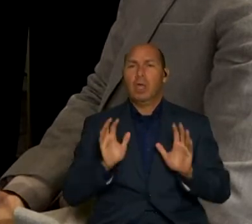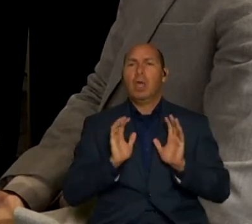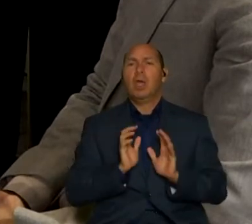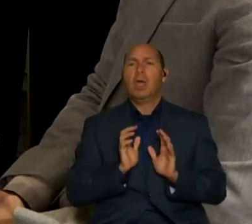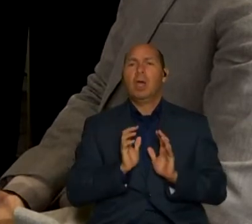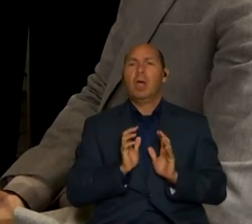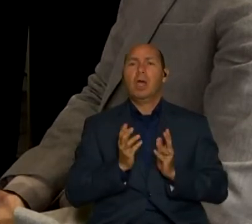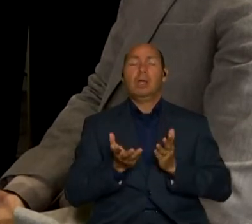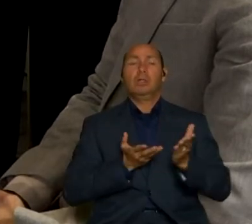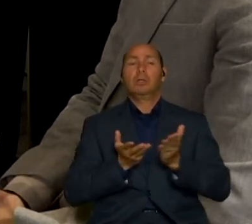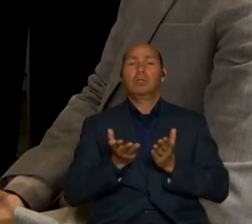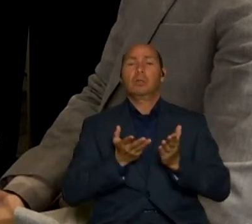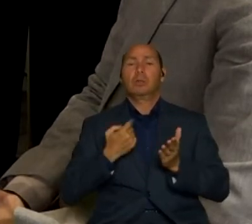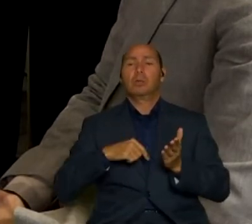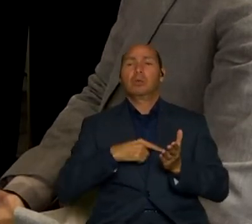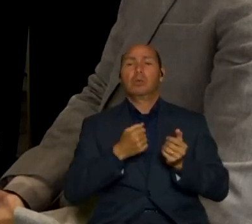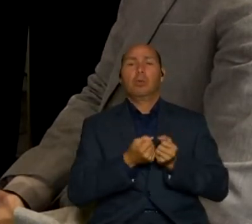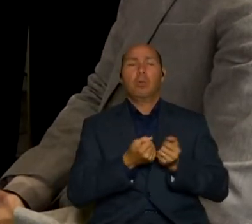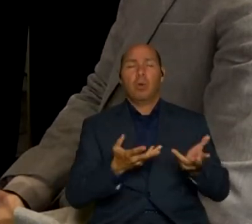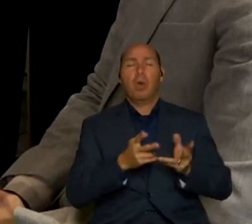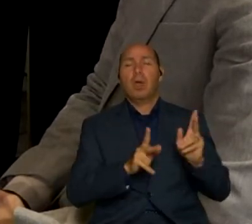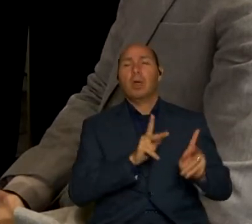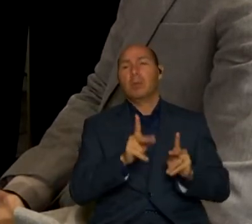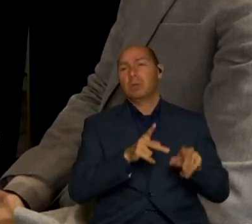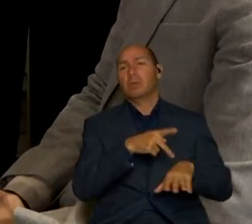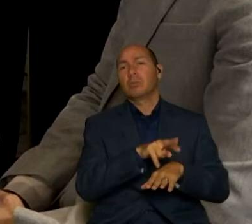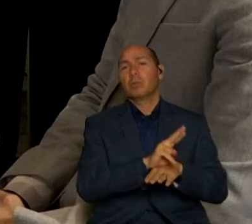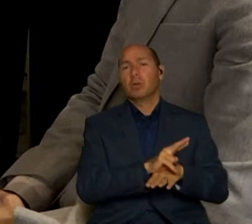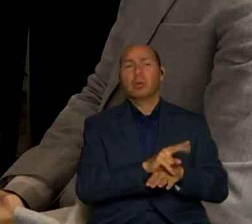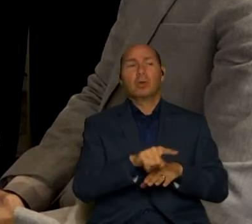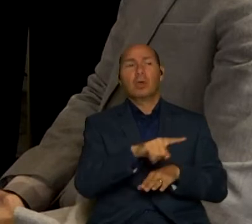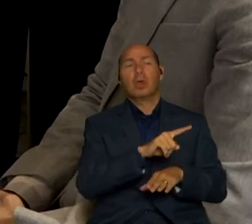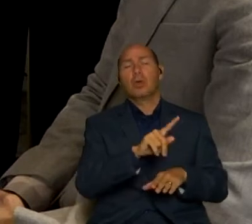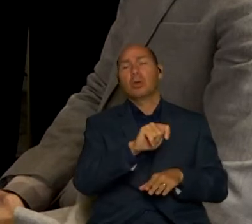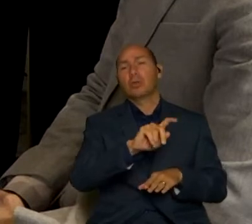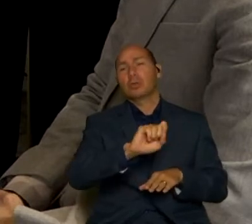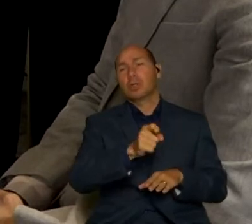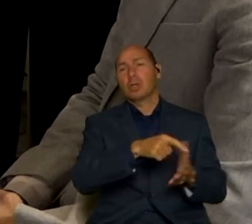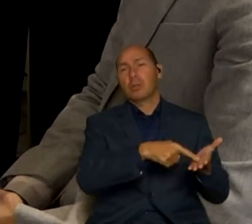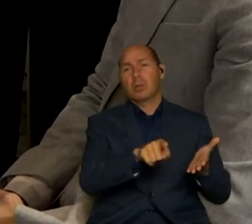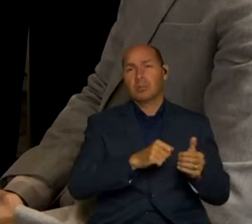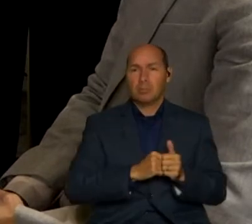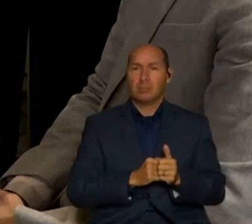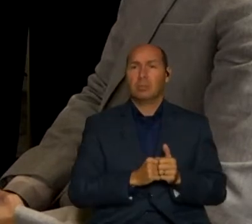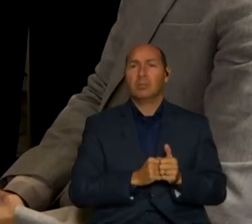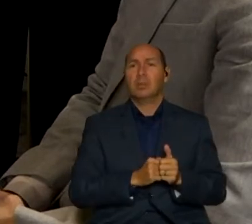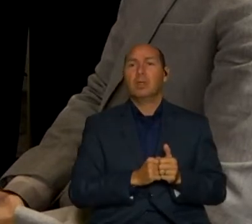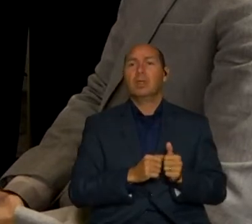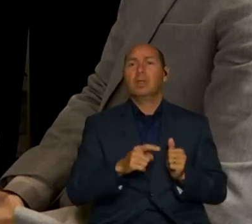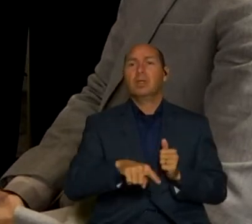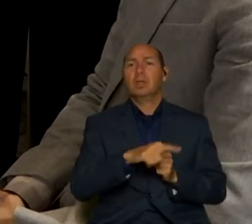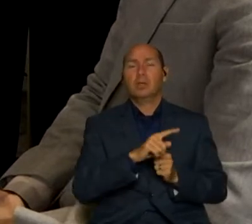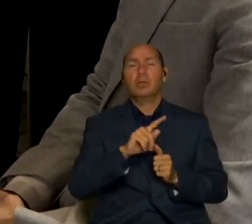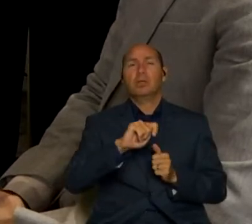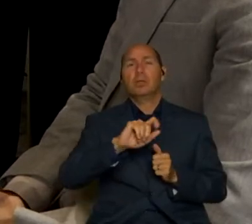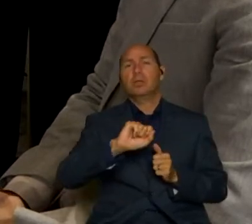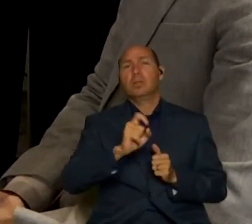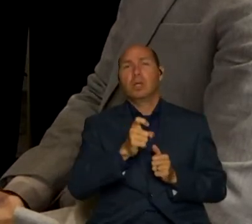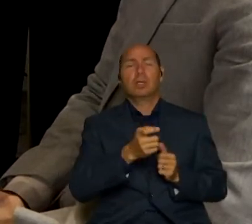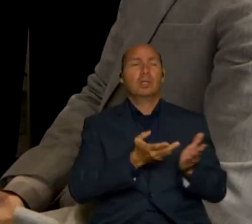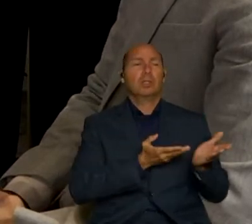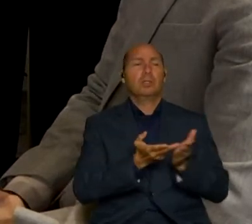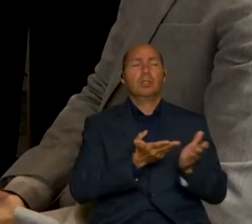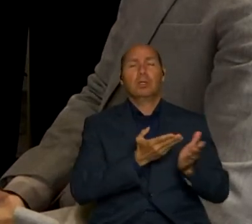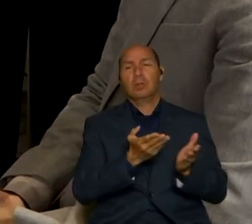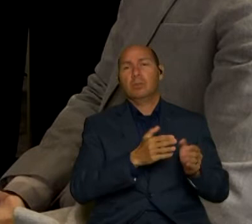the services that we provide to our people and our taxpayers, specifically in the tax services areas, the